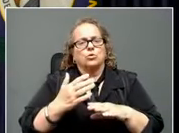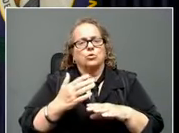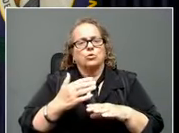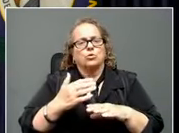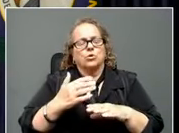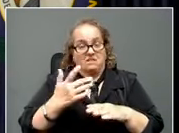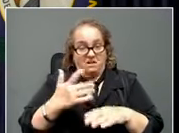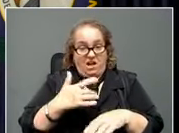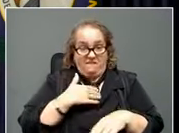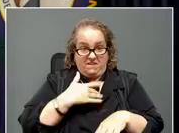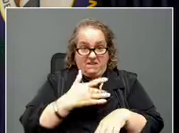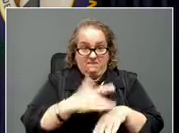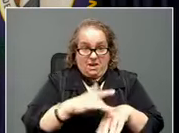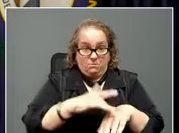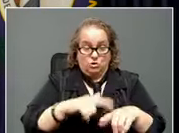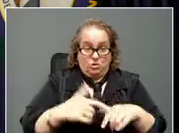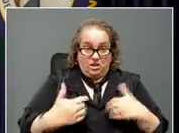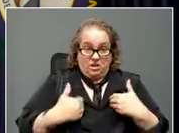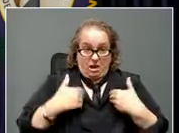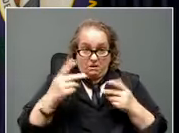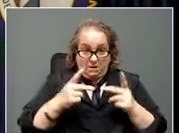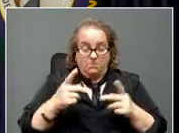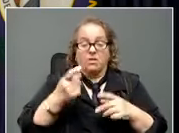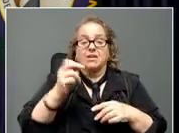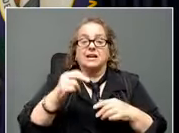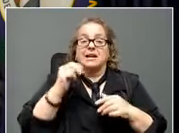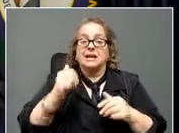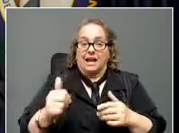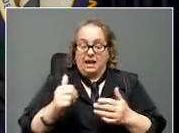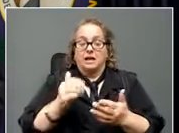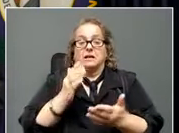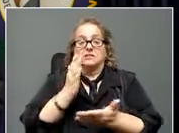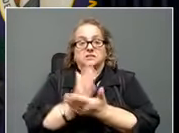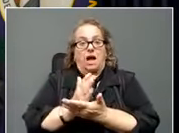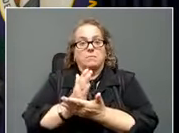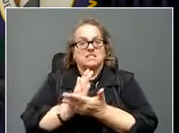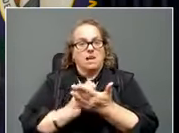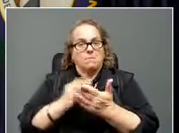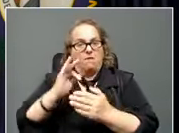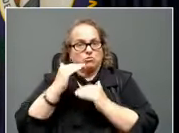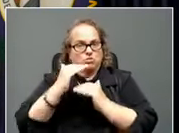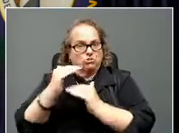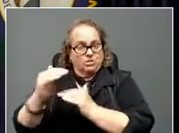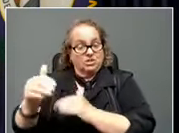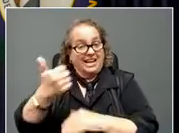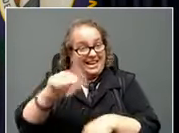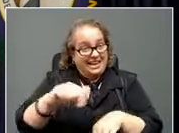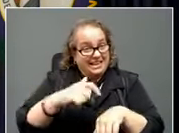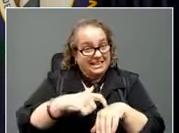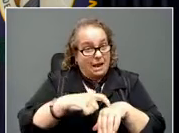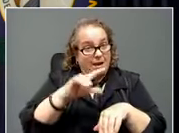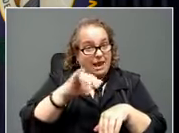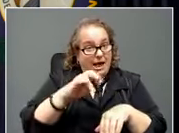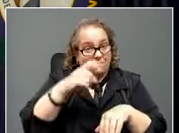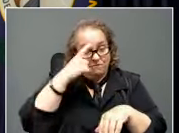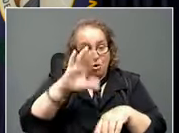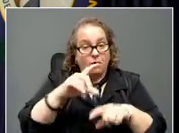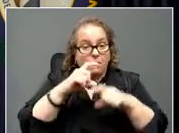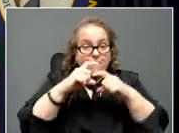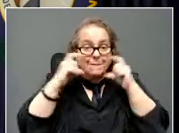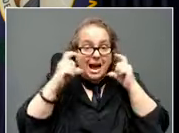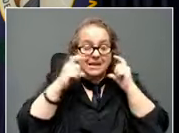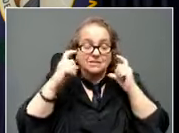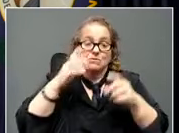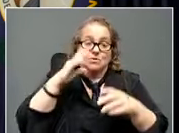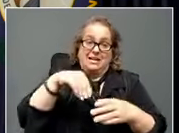to those younger ages. Is there a timeline in your mind as far as lifting the mask mandate for indoor settings,